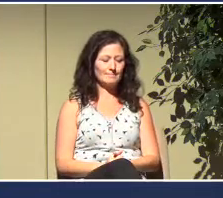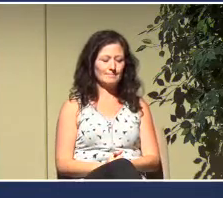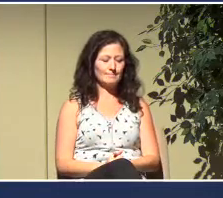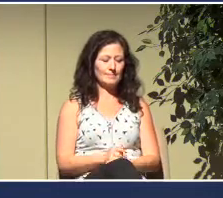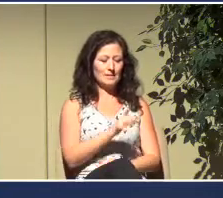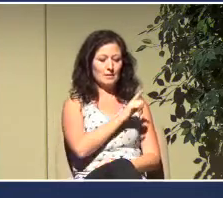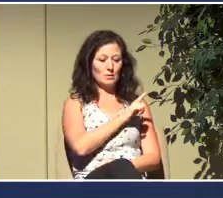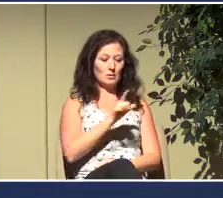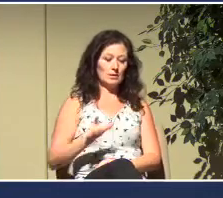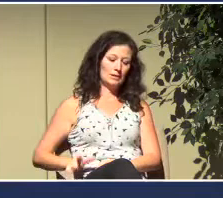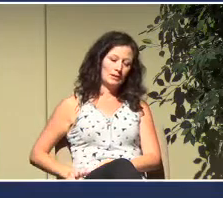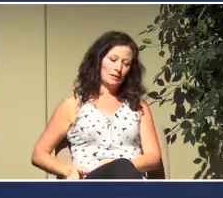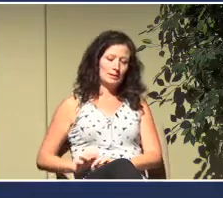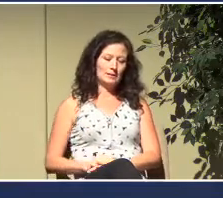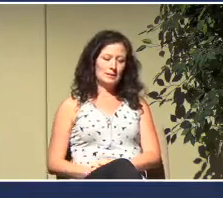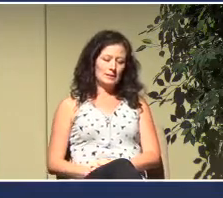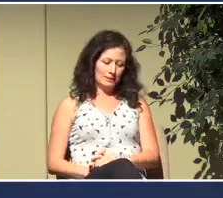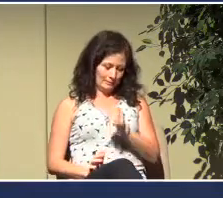Lord, we need you.